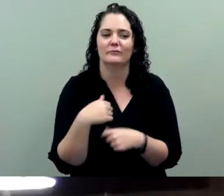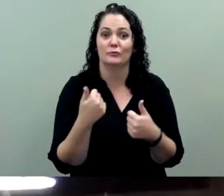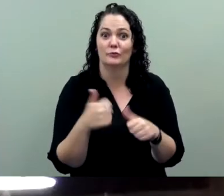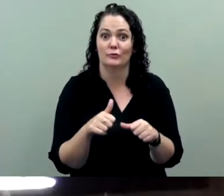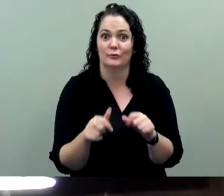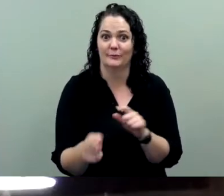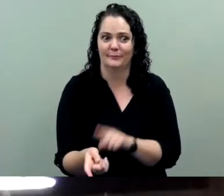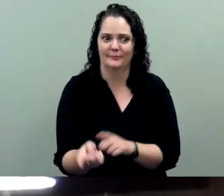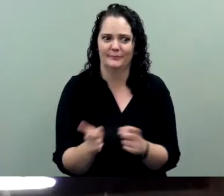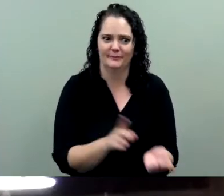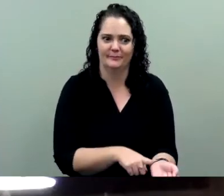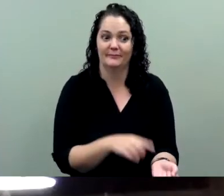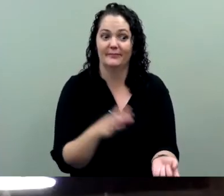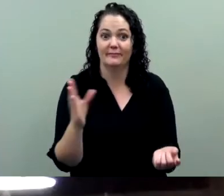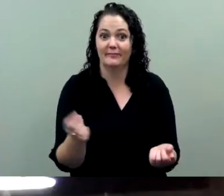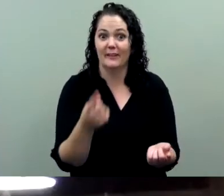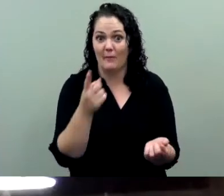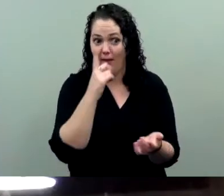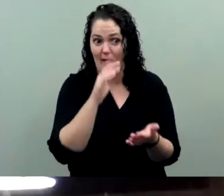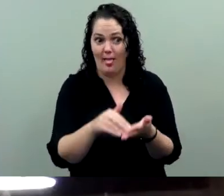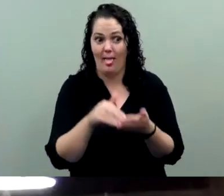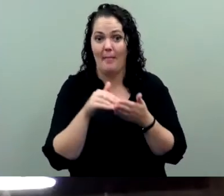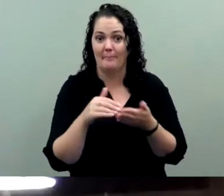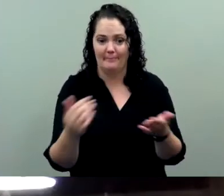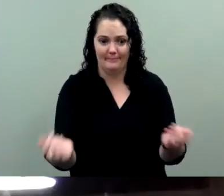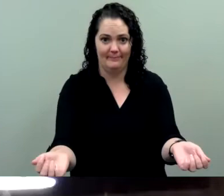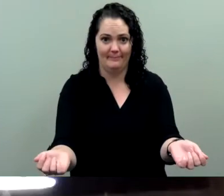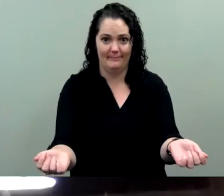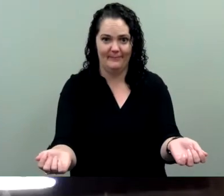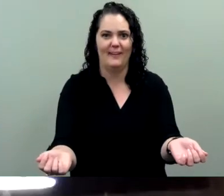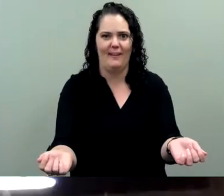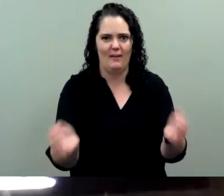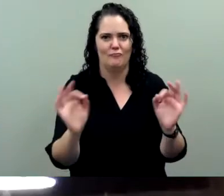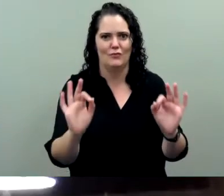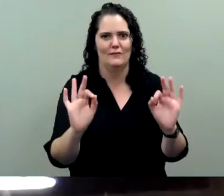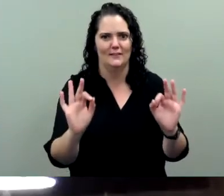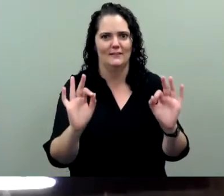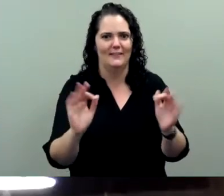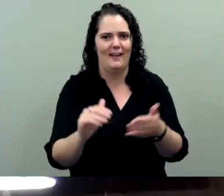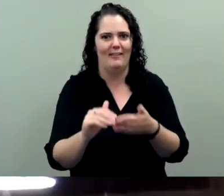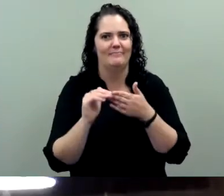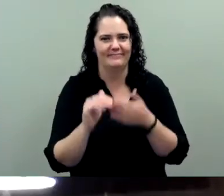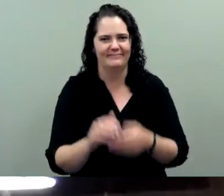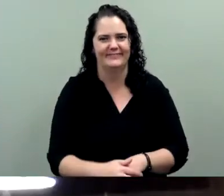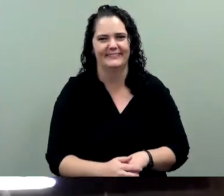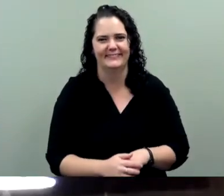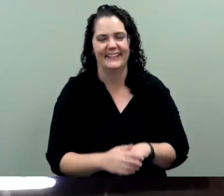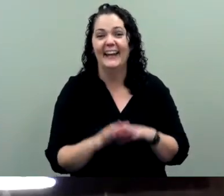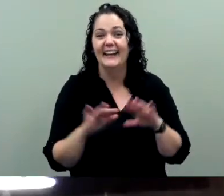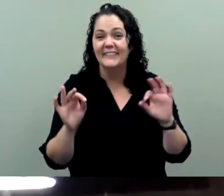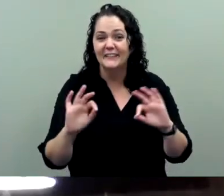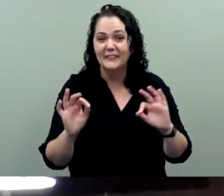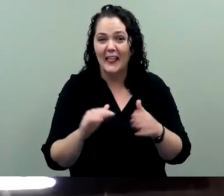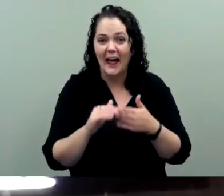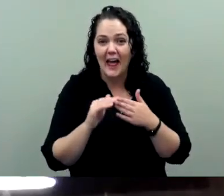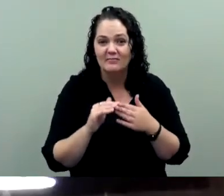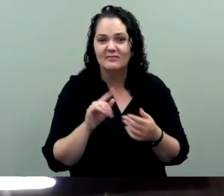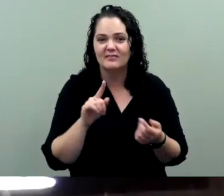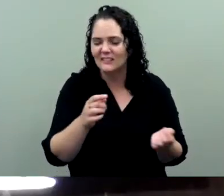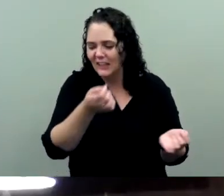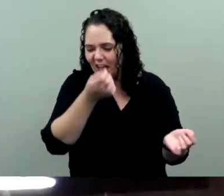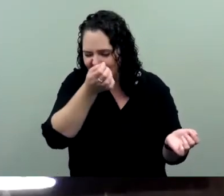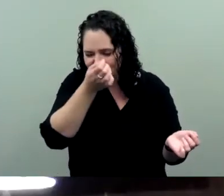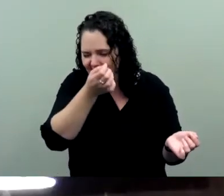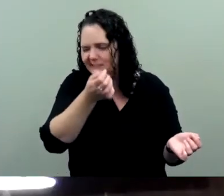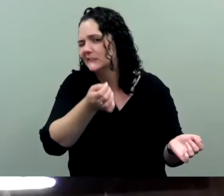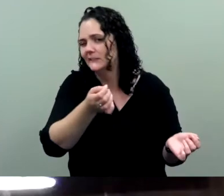Okay. Again, if you have somebody who's there with you who can assist you this morning, that would be great. If you don't, use your teeth. Do your